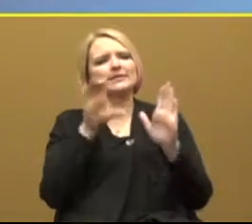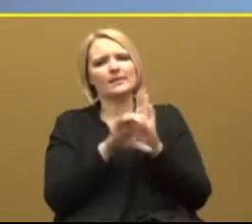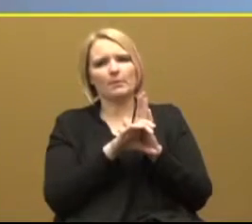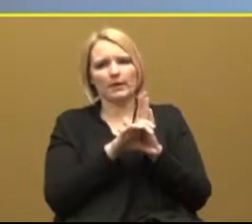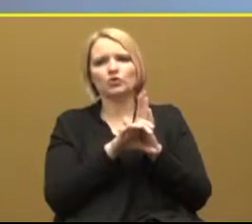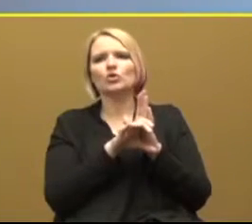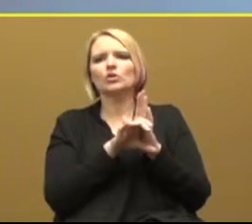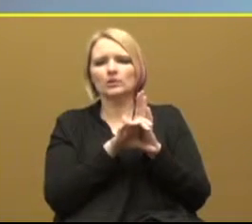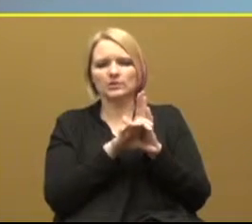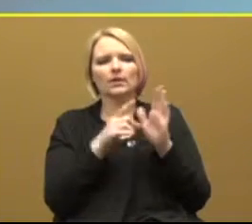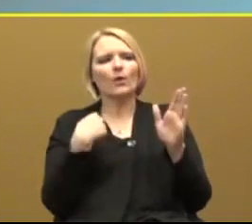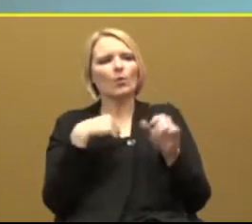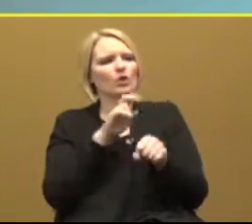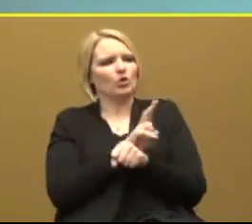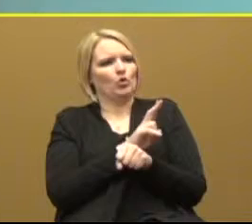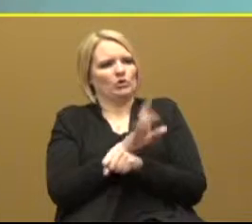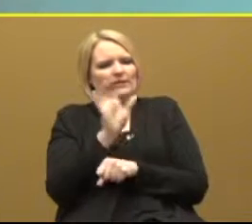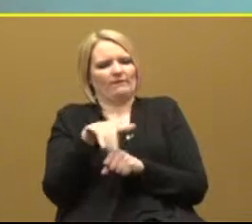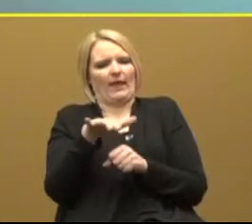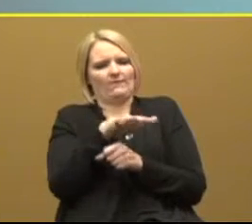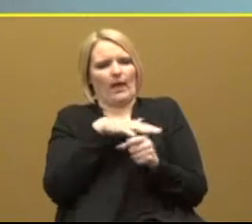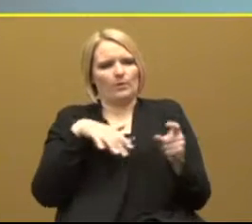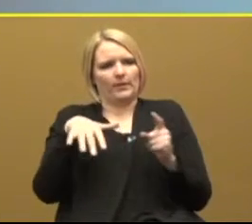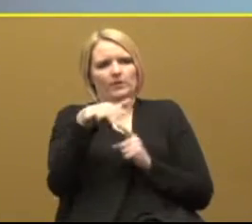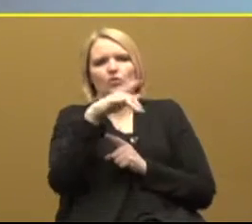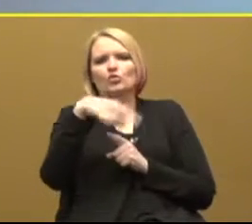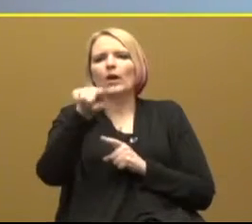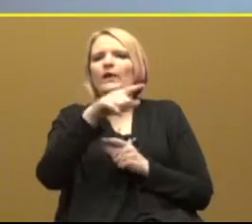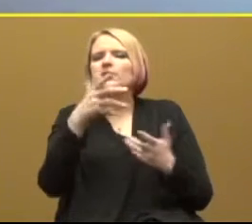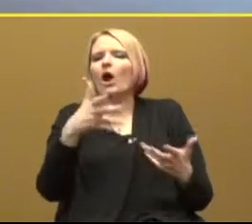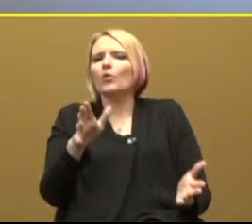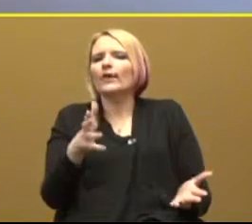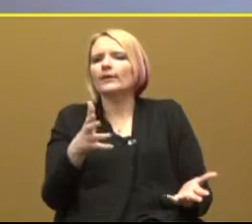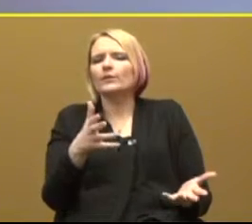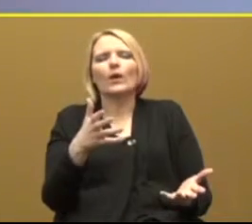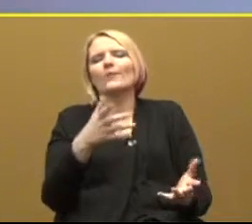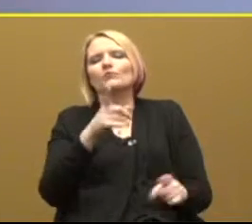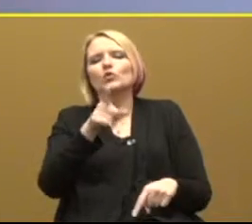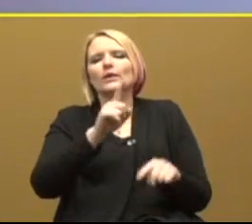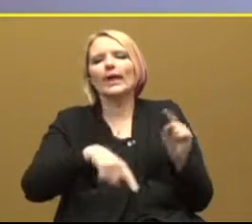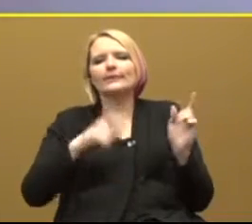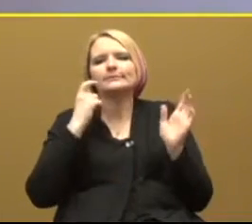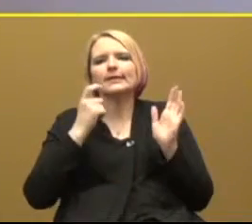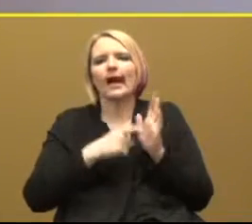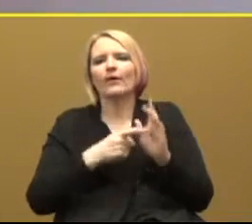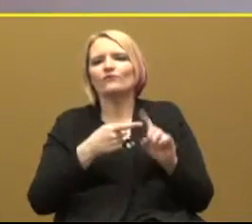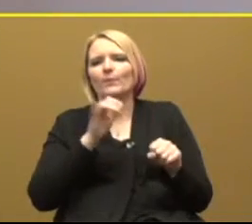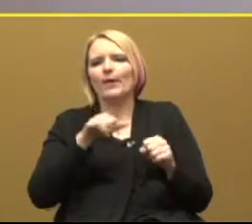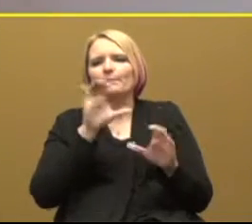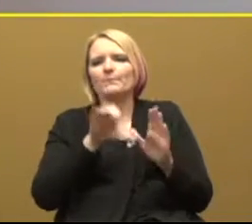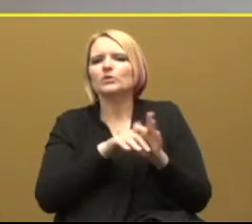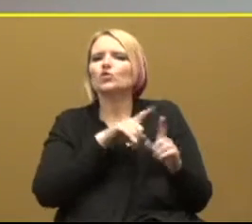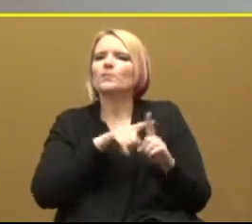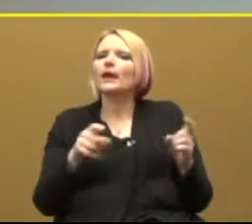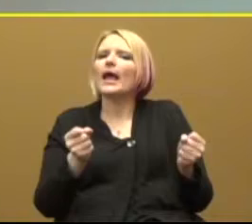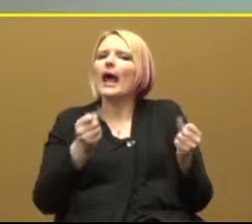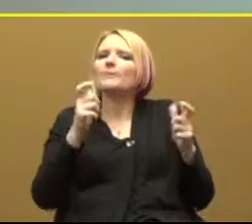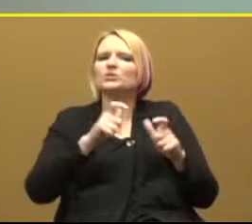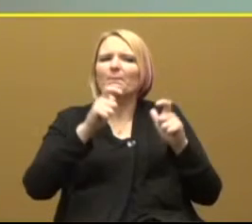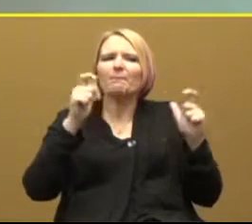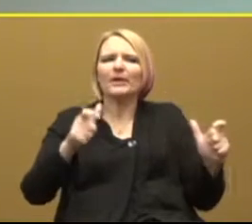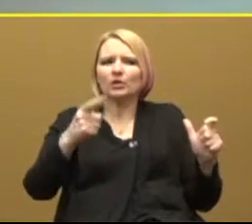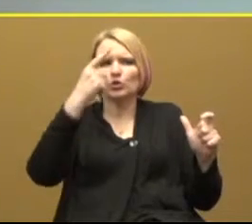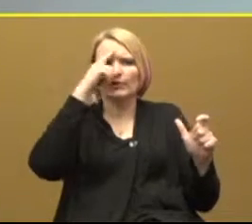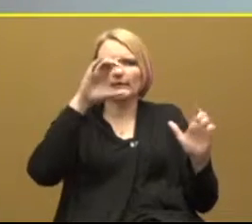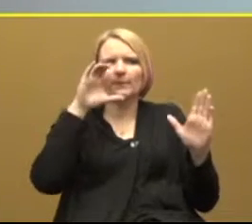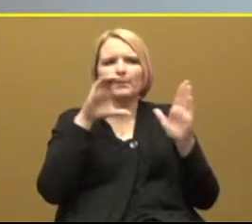pictures that we used in this environment. You guys probably can't tell from this picture, how big do you think our pictures are in